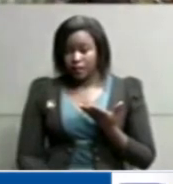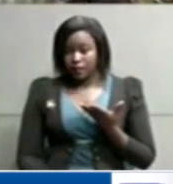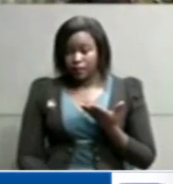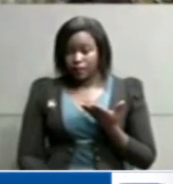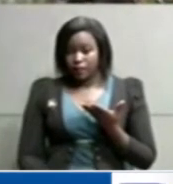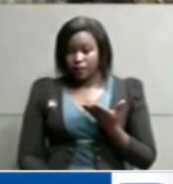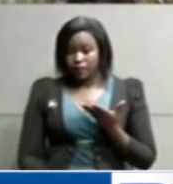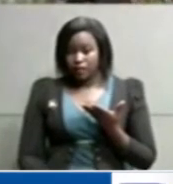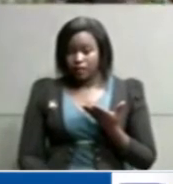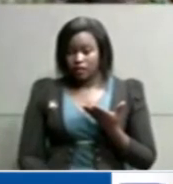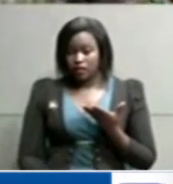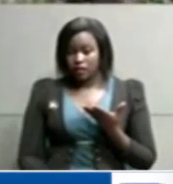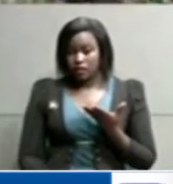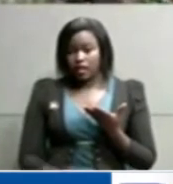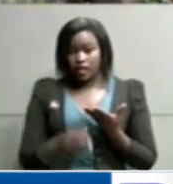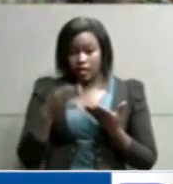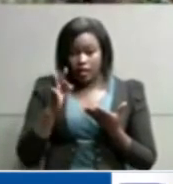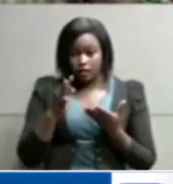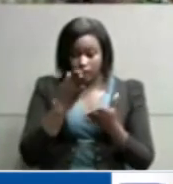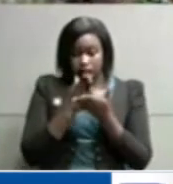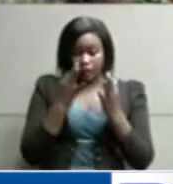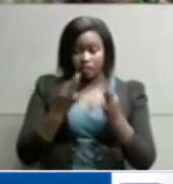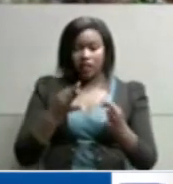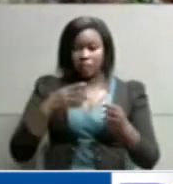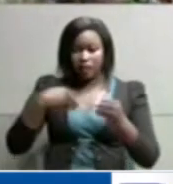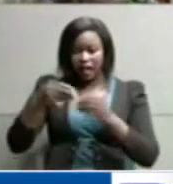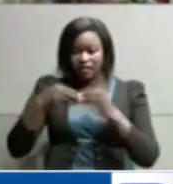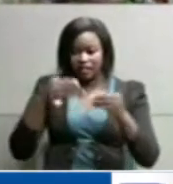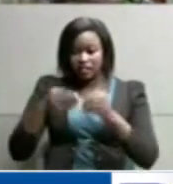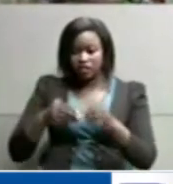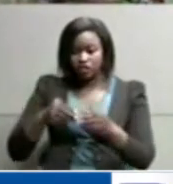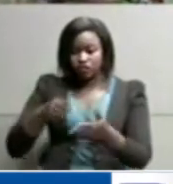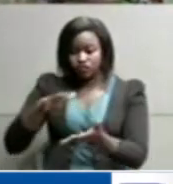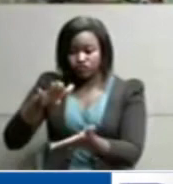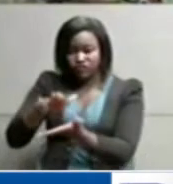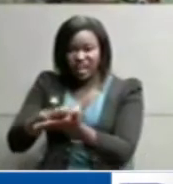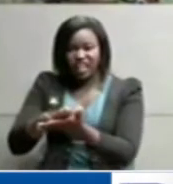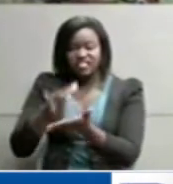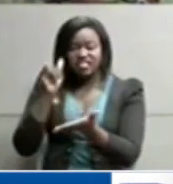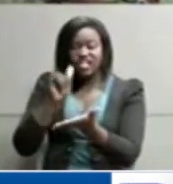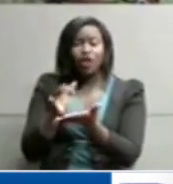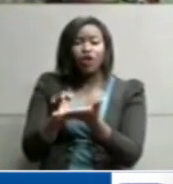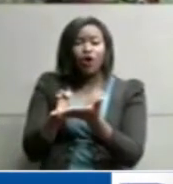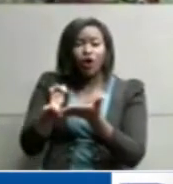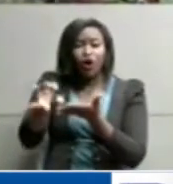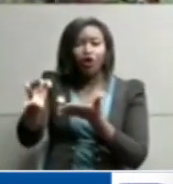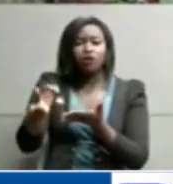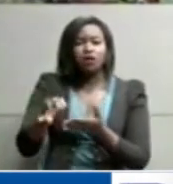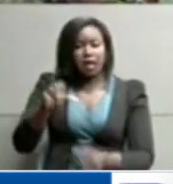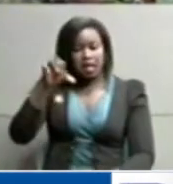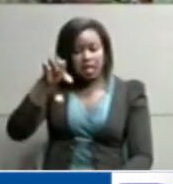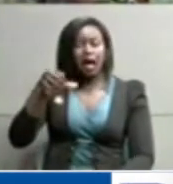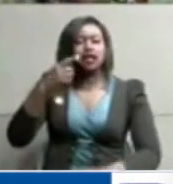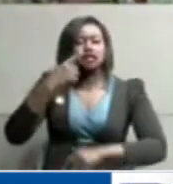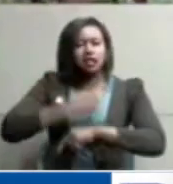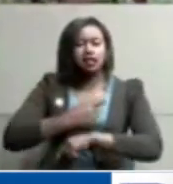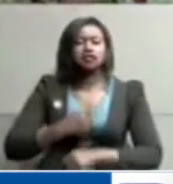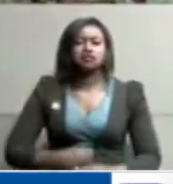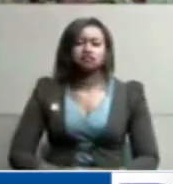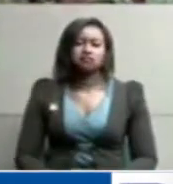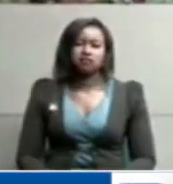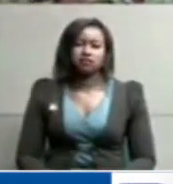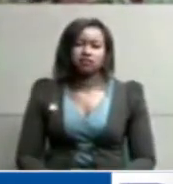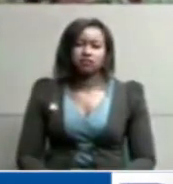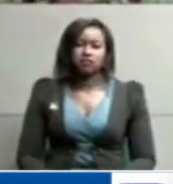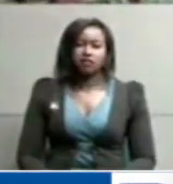Plastic. Yes, plastic surfaces have shown the longest time. Which is? Up to 9 days. They have been able to detect